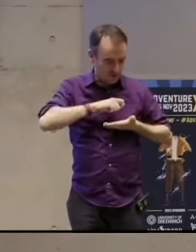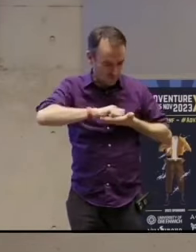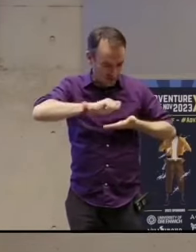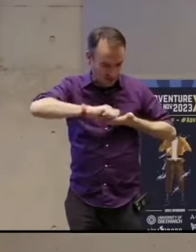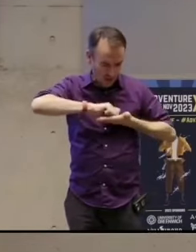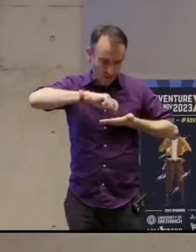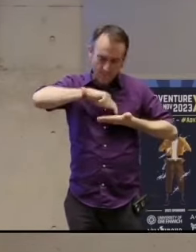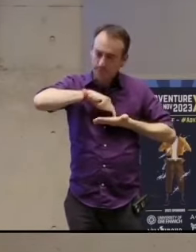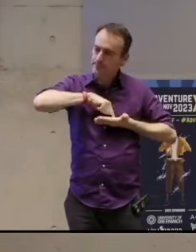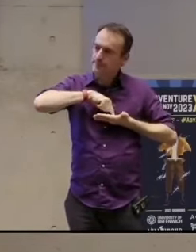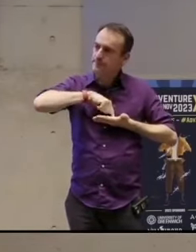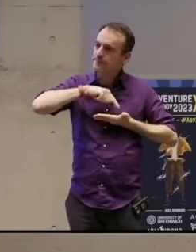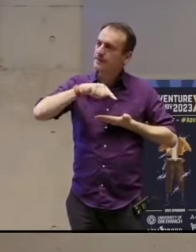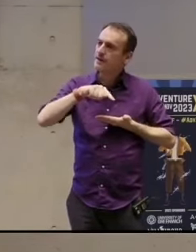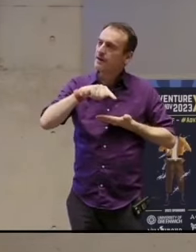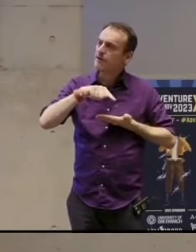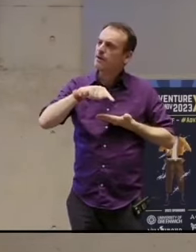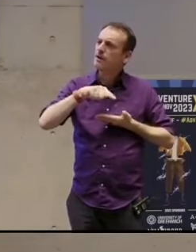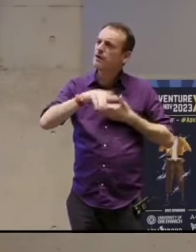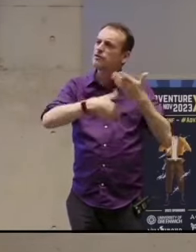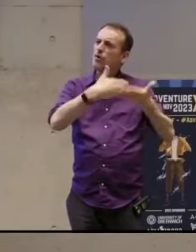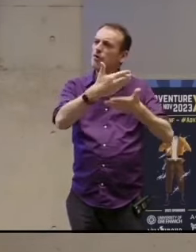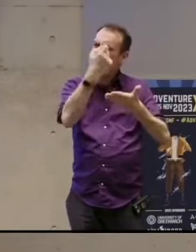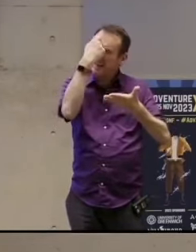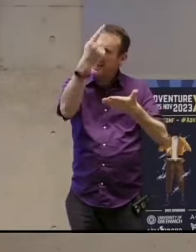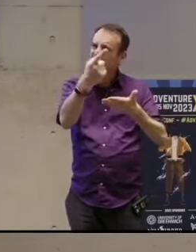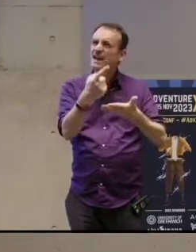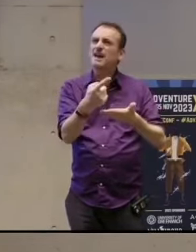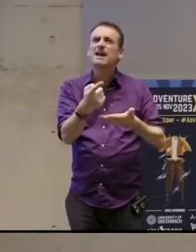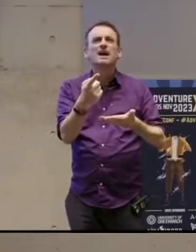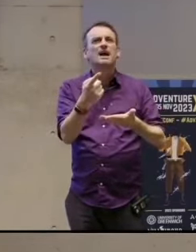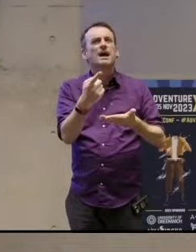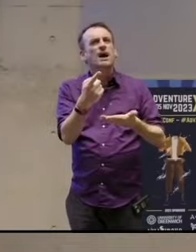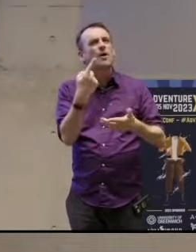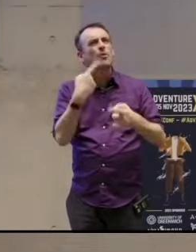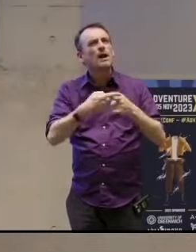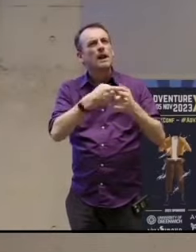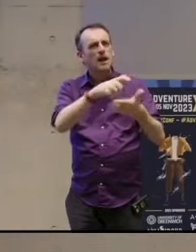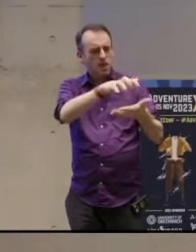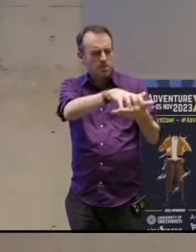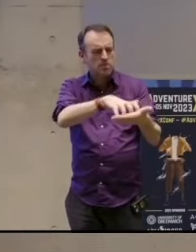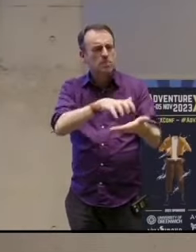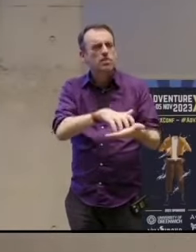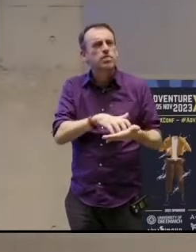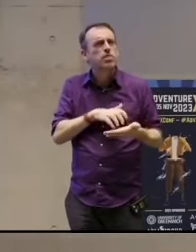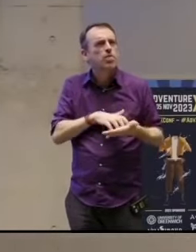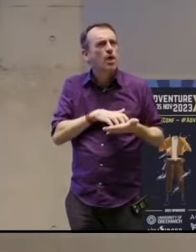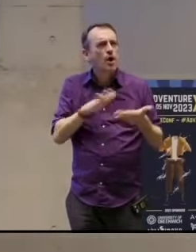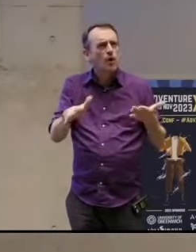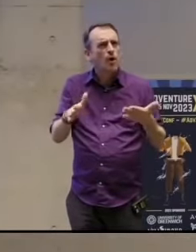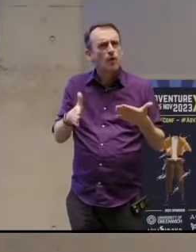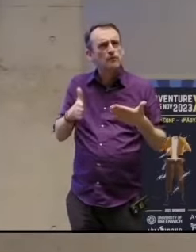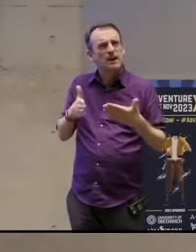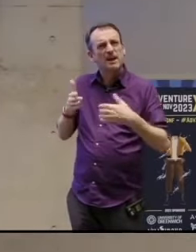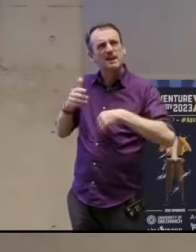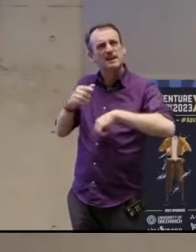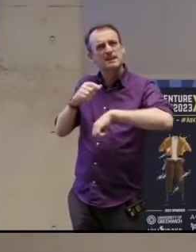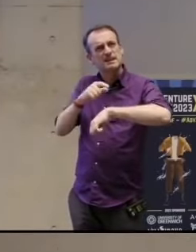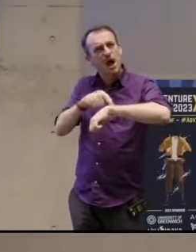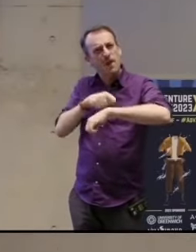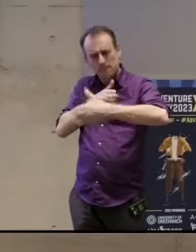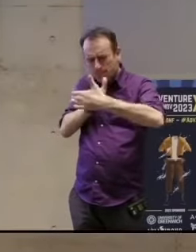I think we got the story idea kind of laid out almost at the same time, because it was like such a time pressure. It's like, and then we can do this,